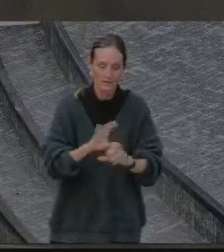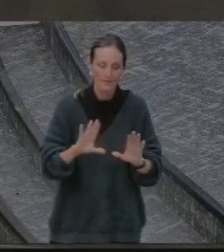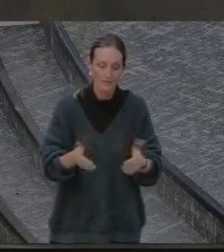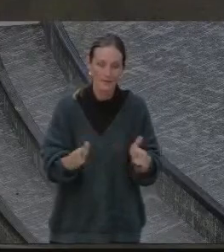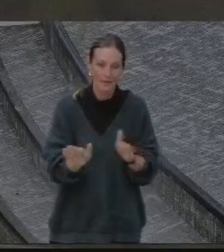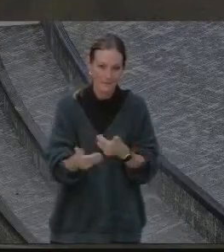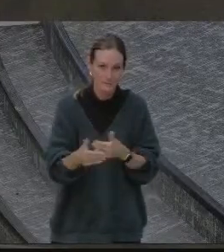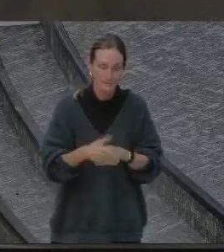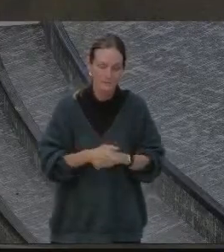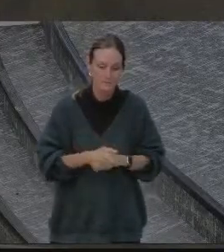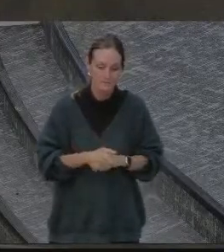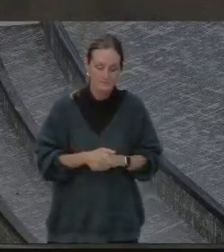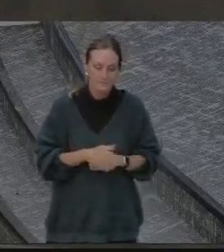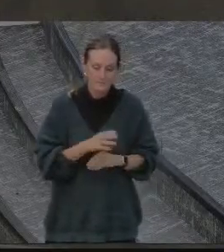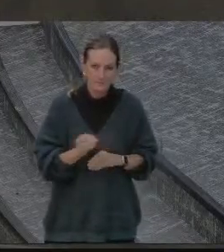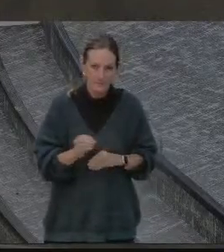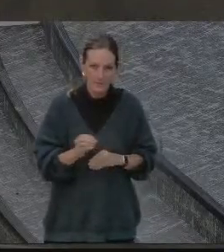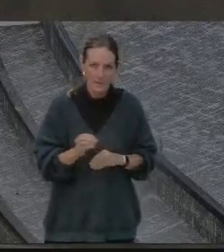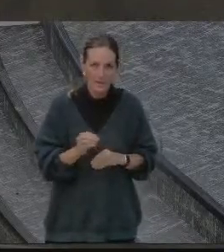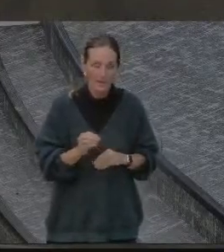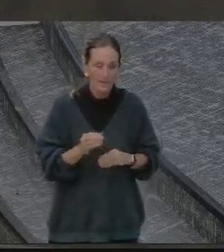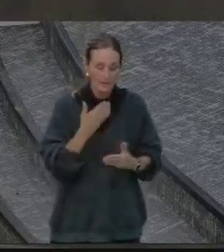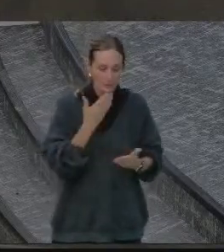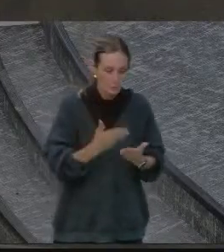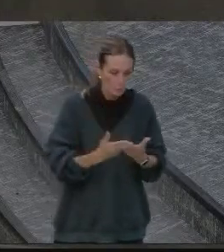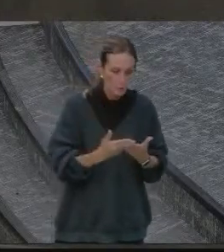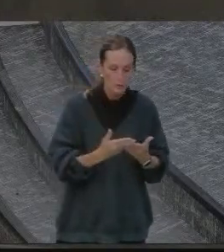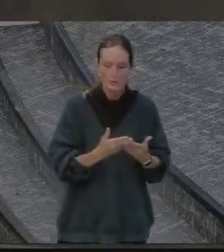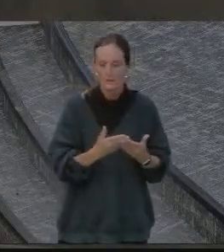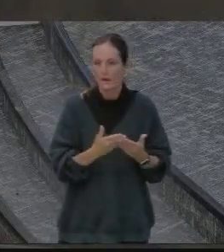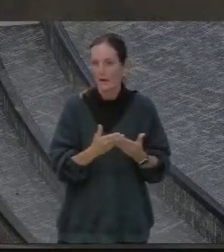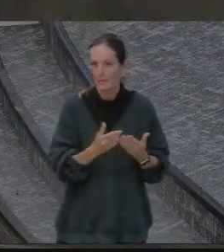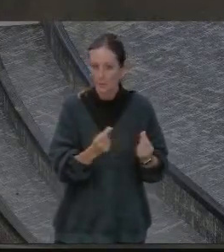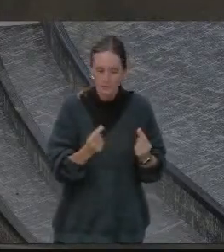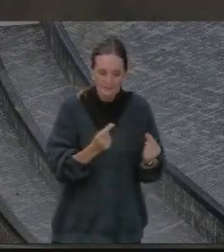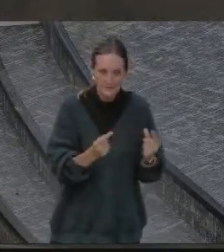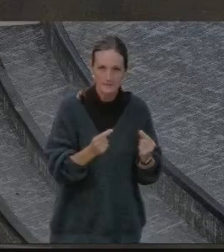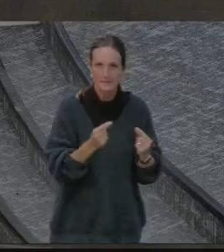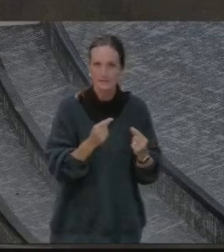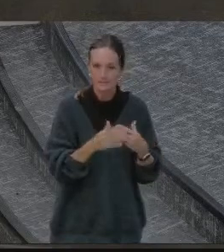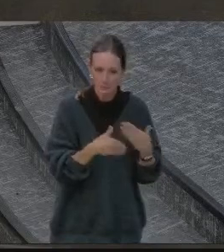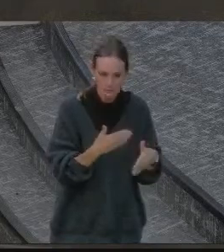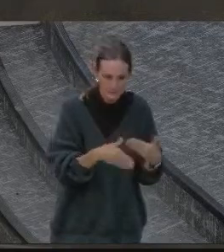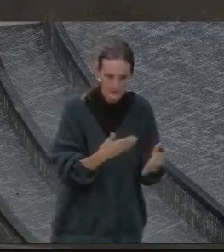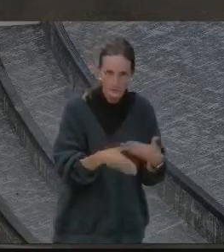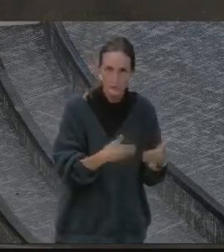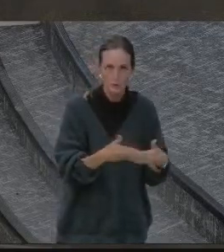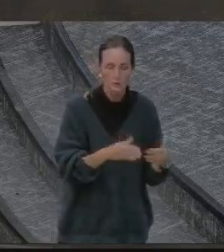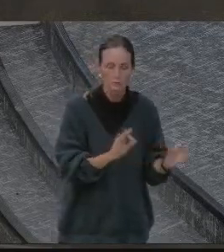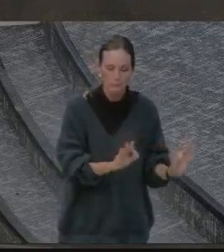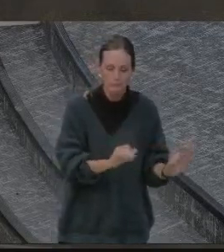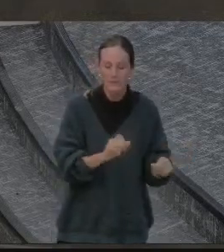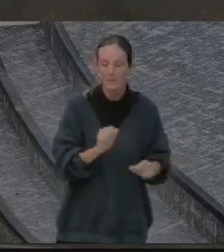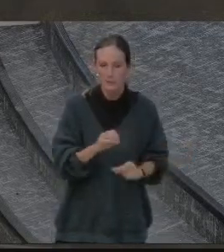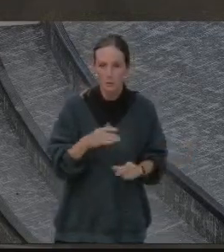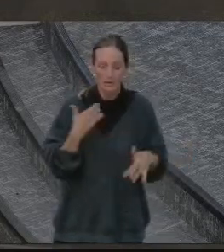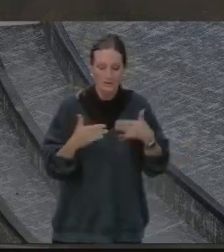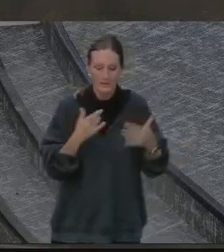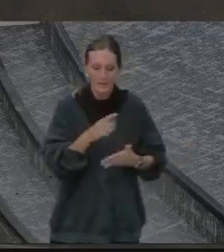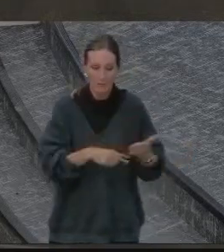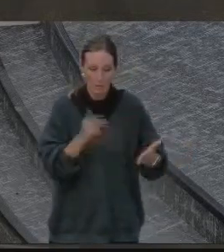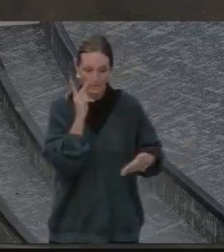and great routines and procedures, and so really excited about what we've seen. We've